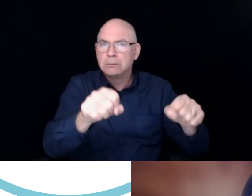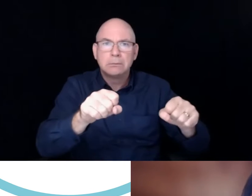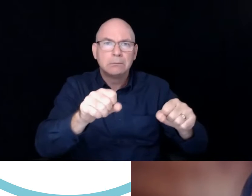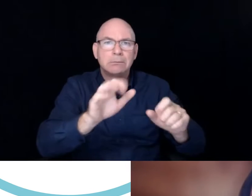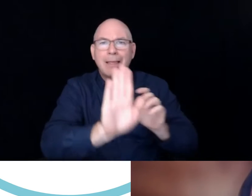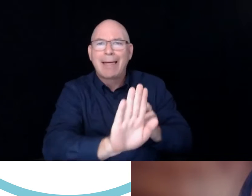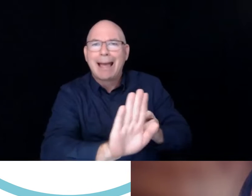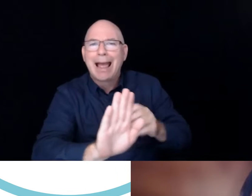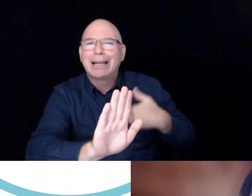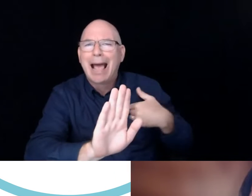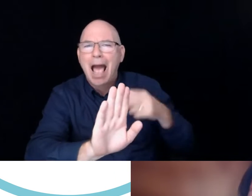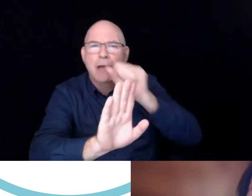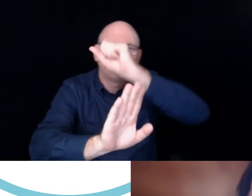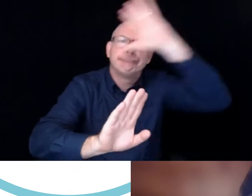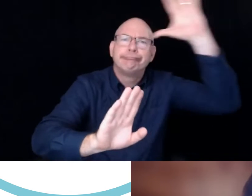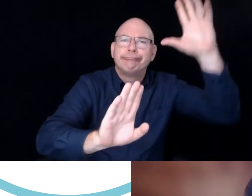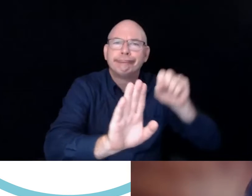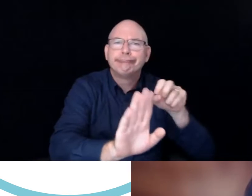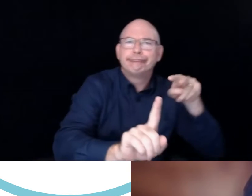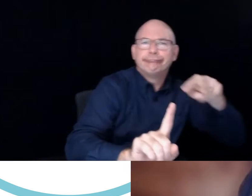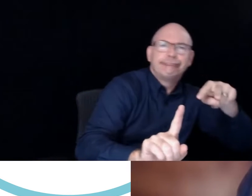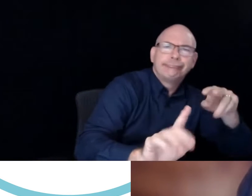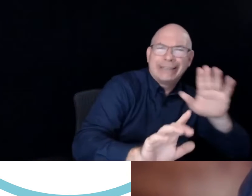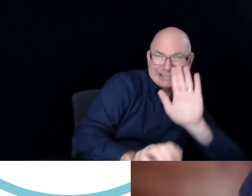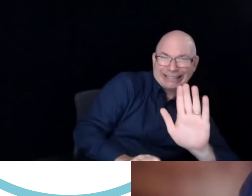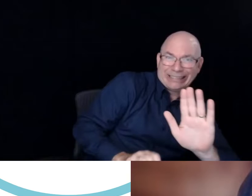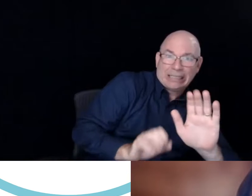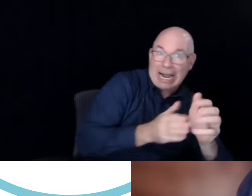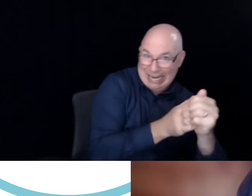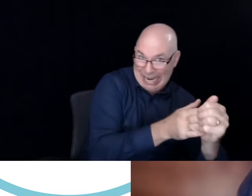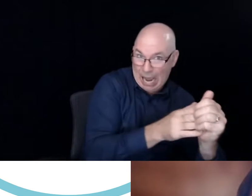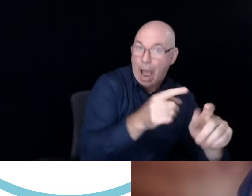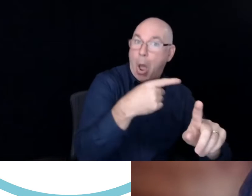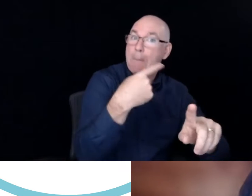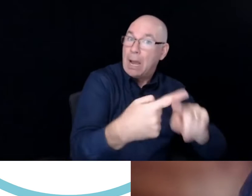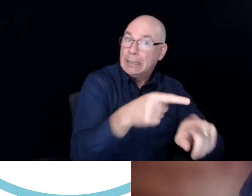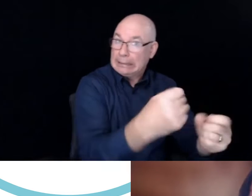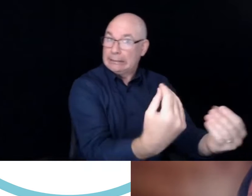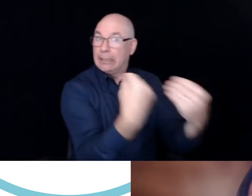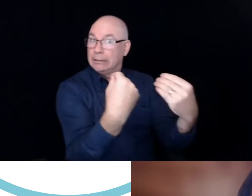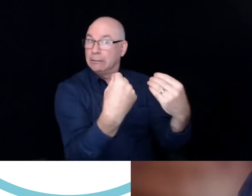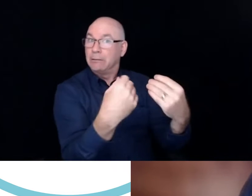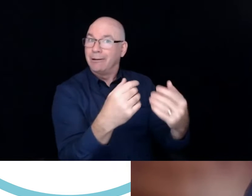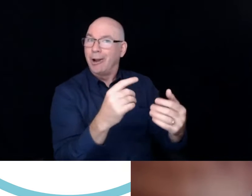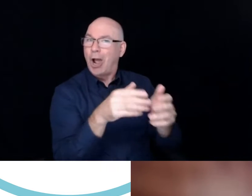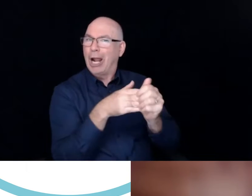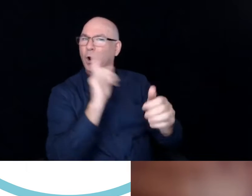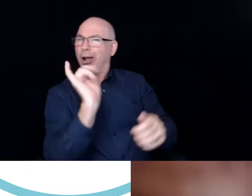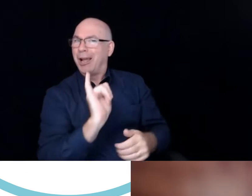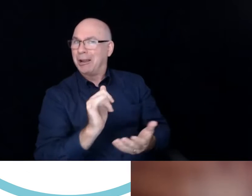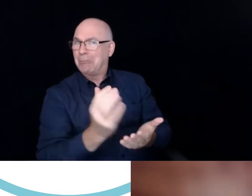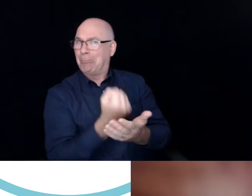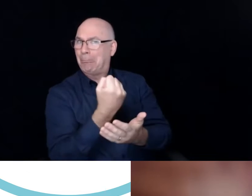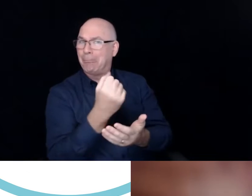and learn how to lead, but also teach us what leadership looks like at the same time. So that's part of what I'm